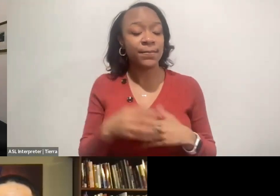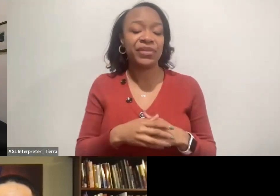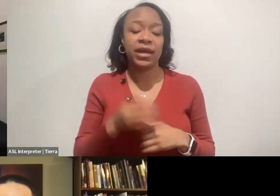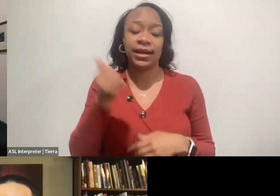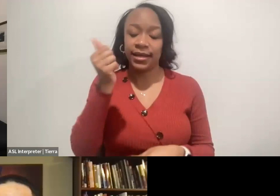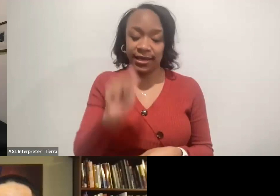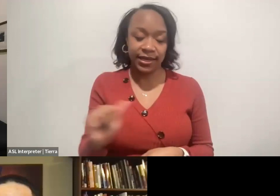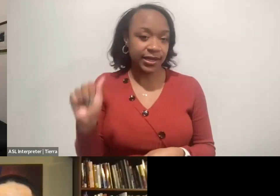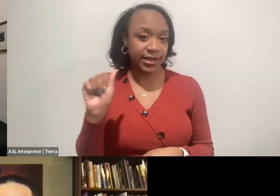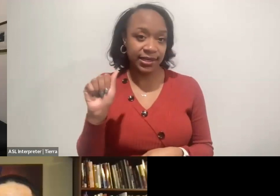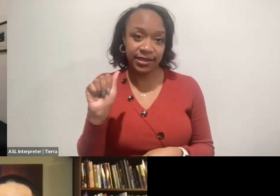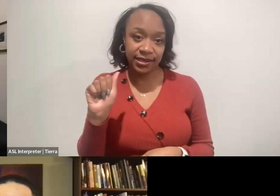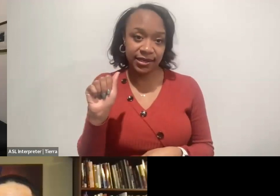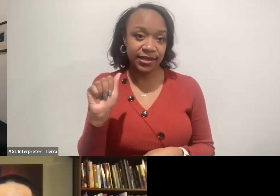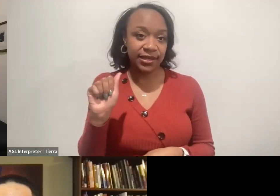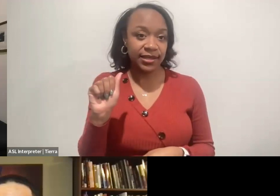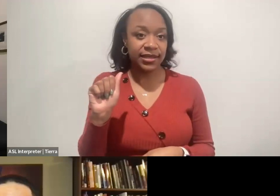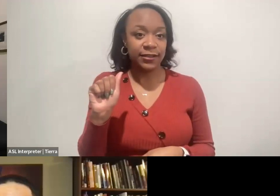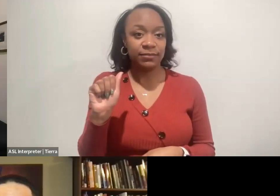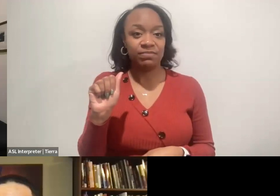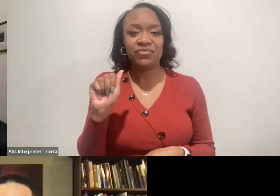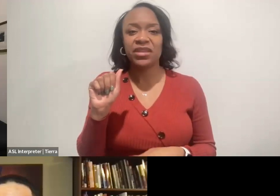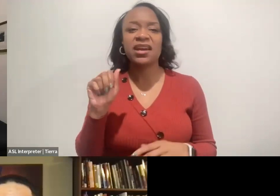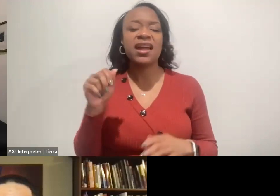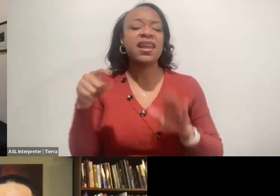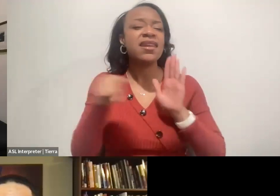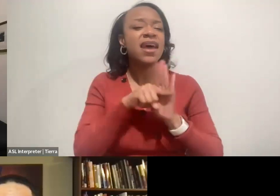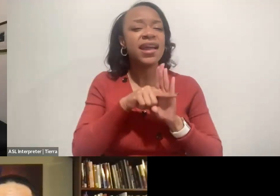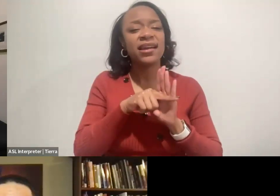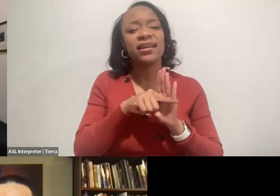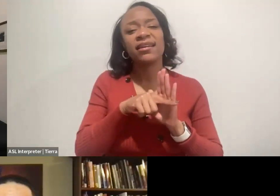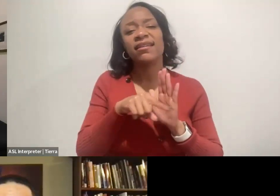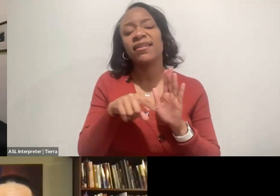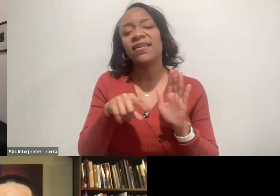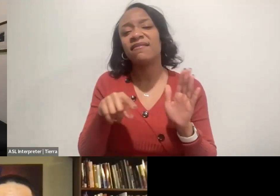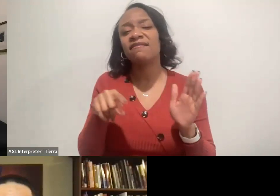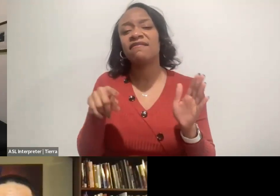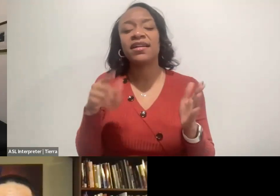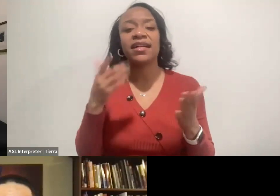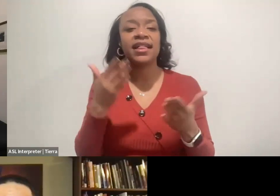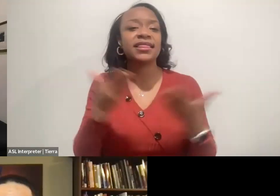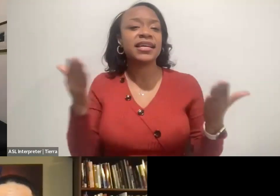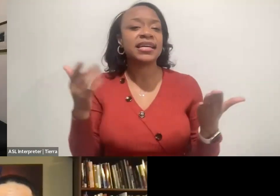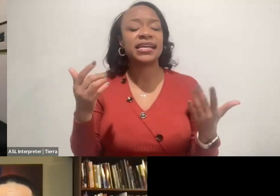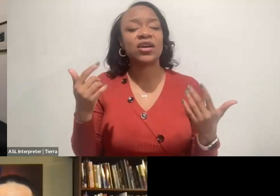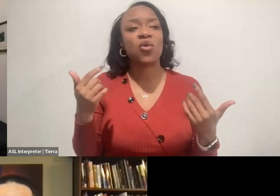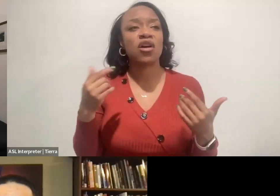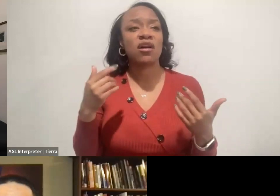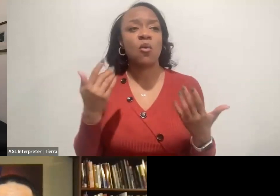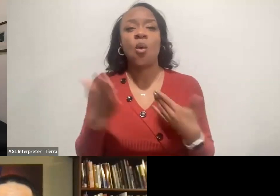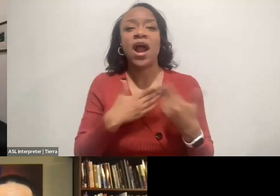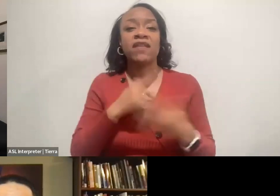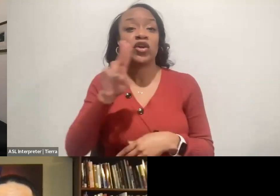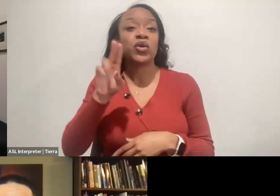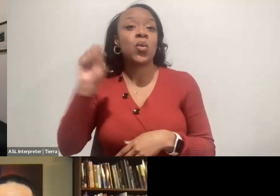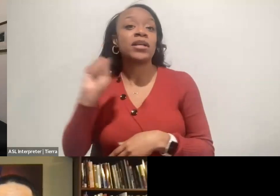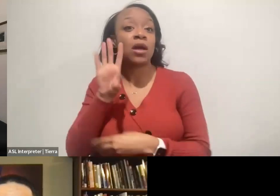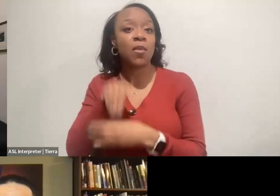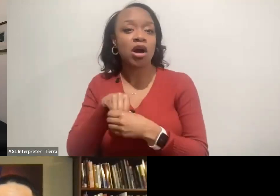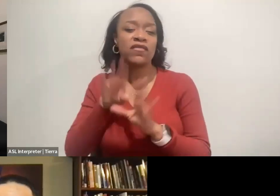any untoward or negative event that the United States is part of is an